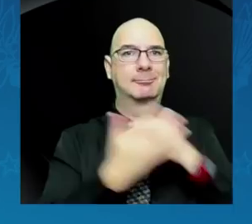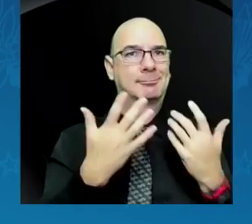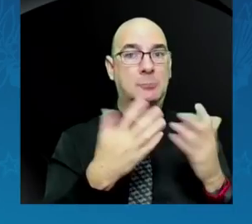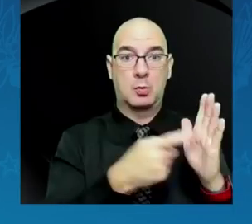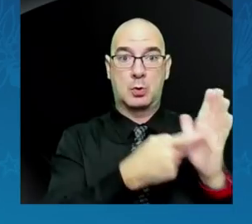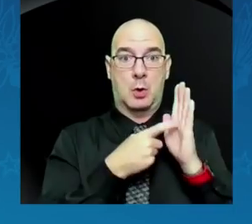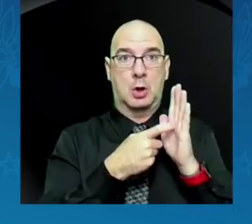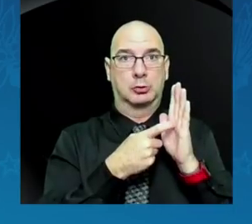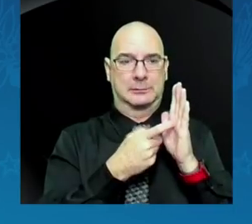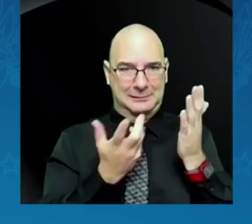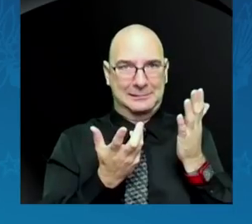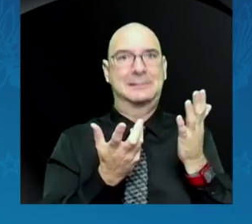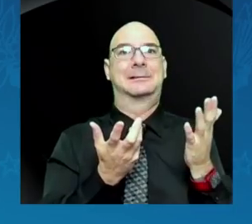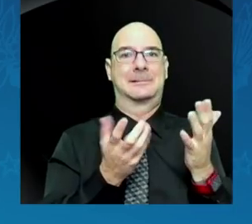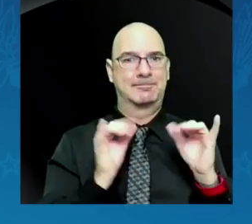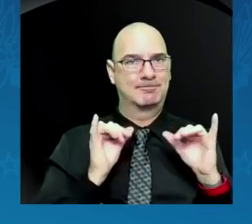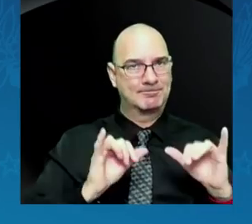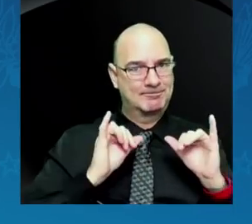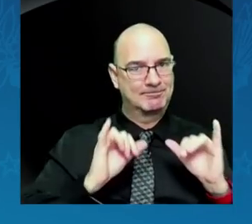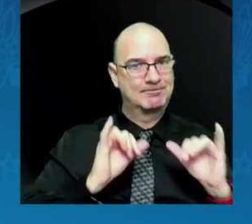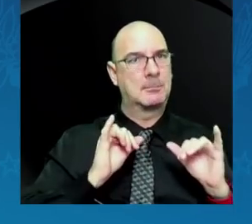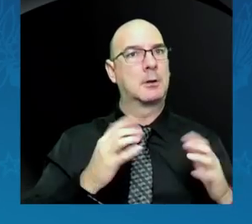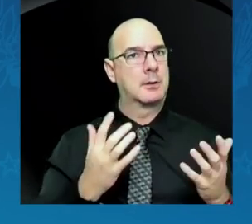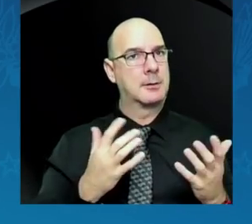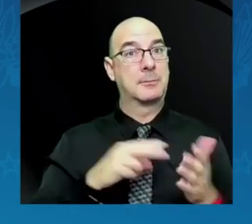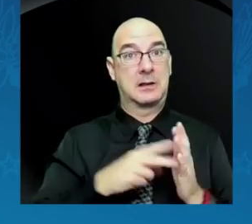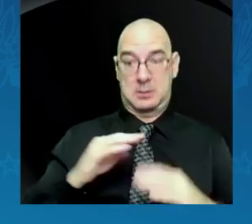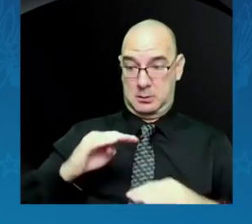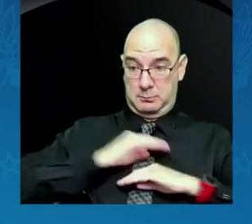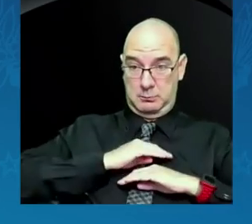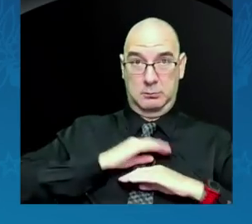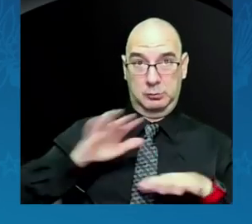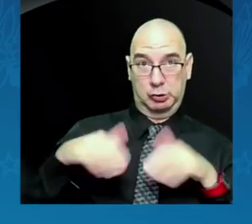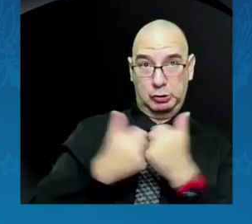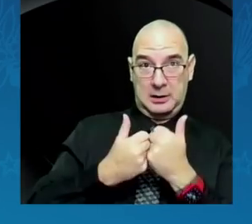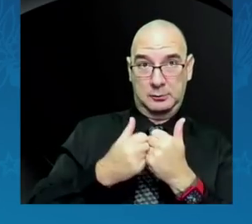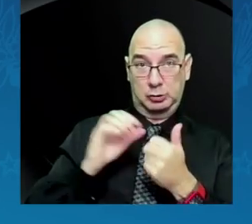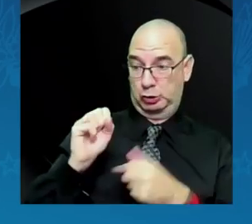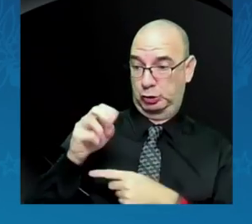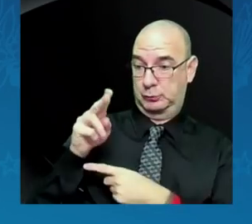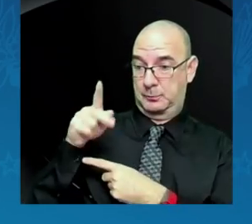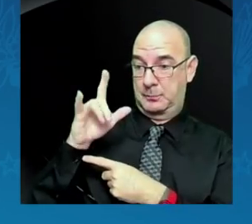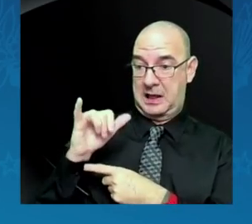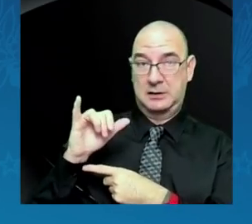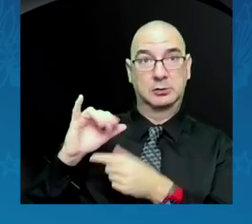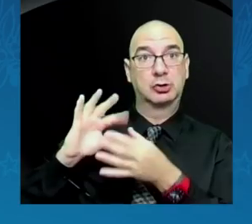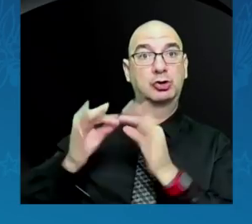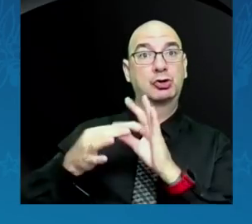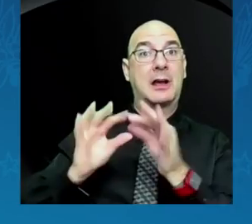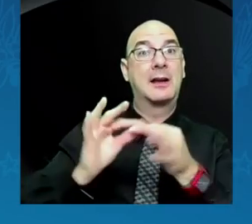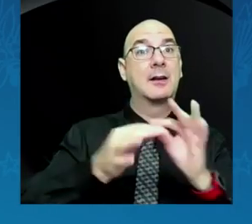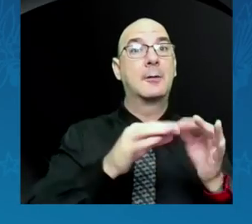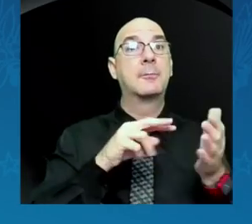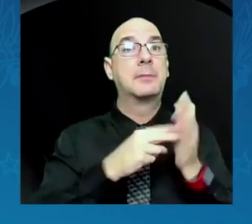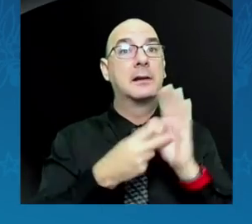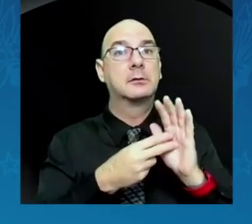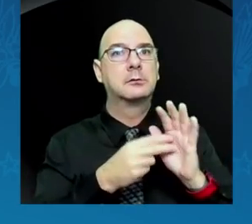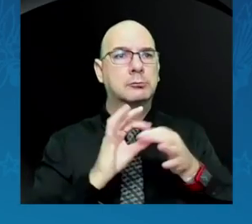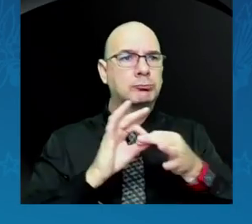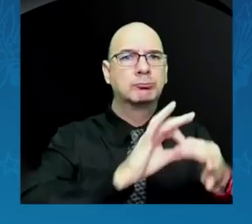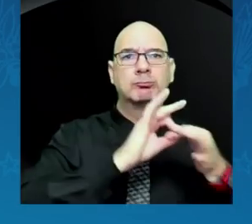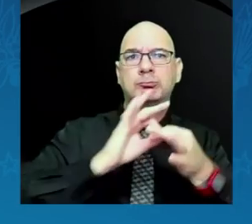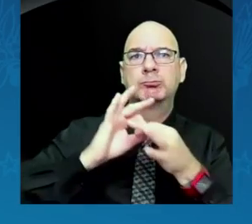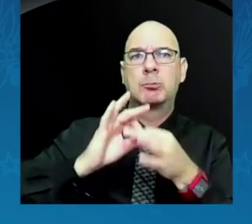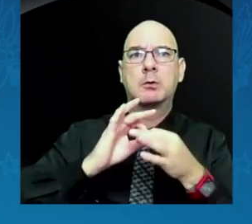challenge of supply chain issues, coordination, collaboration, and partnership. So that was part of the discussion we had